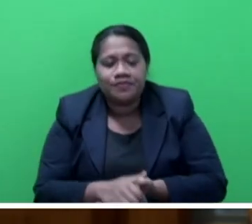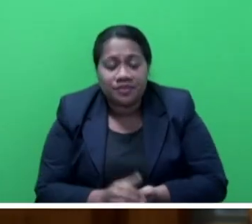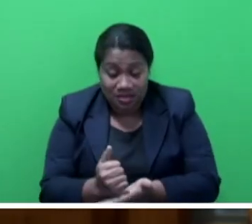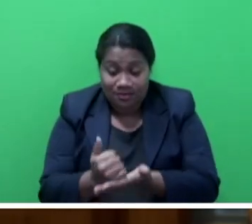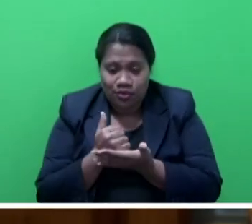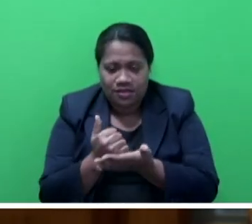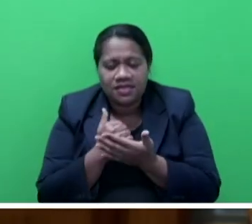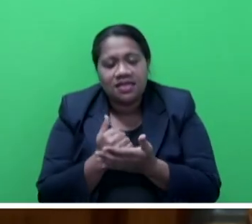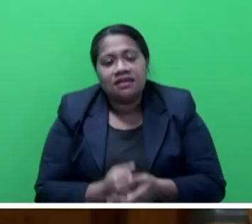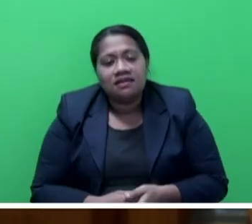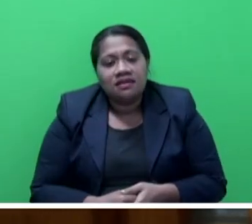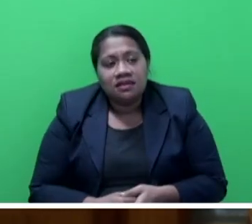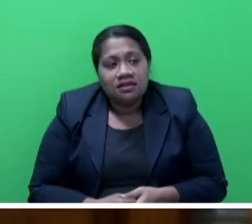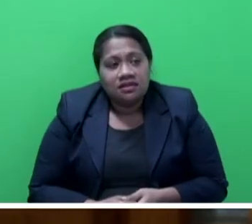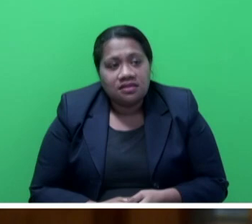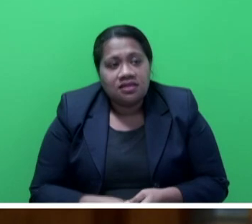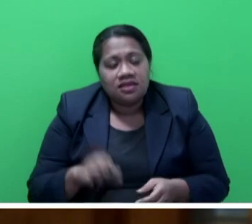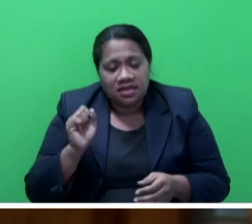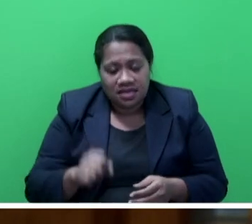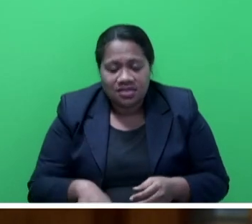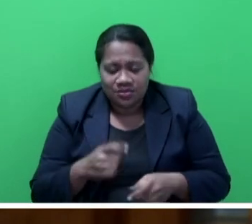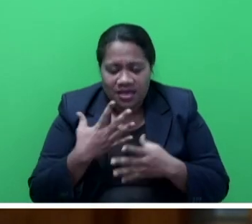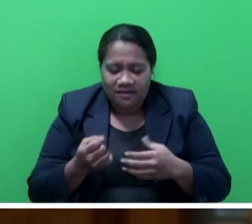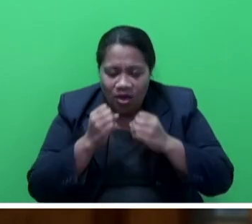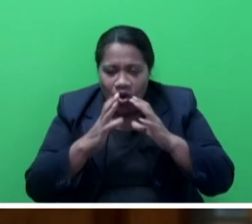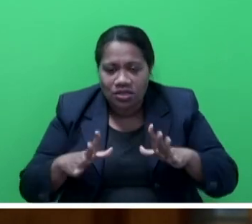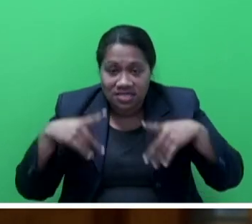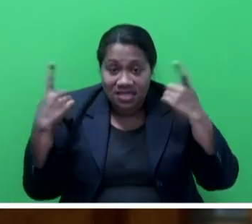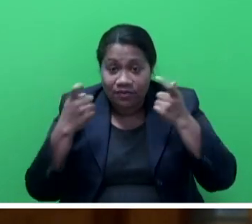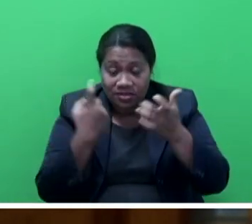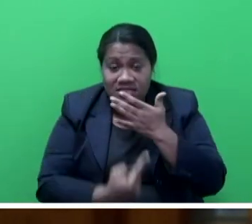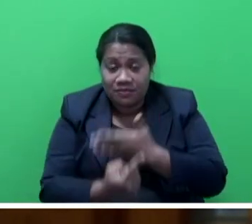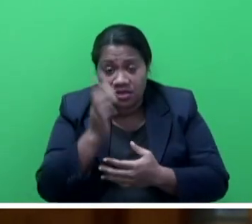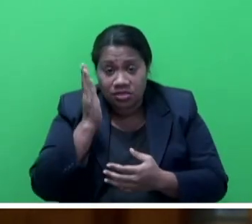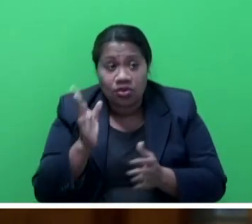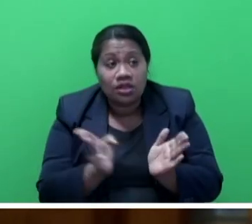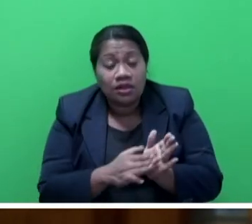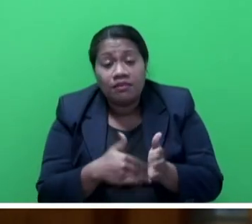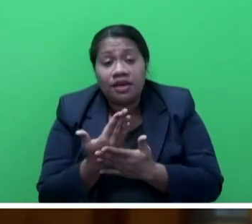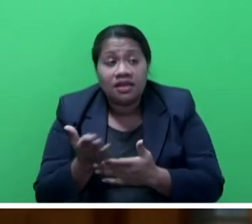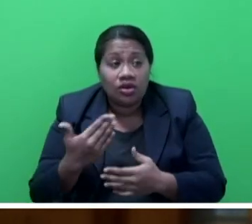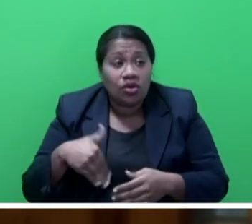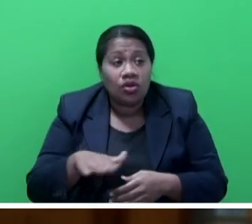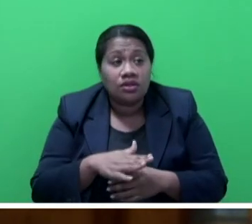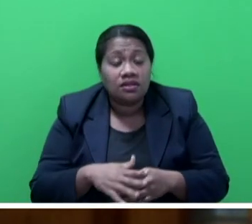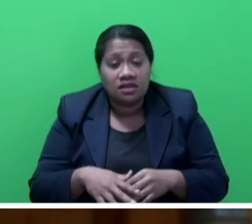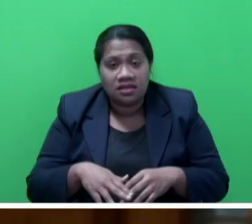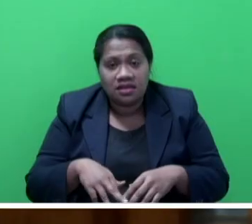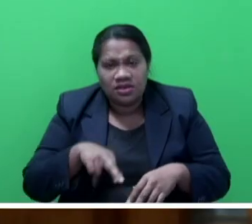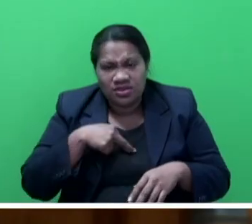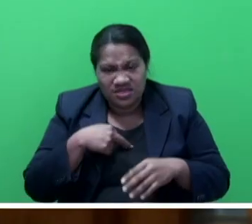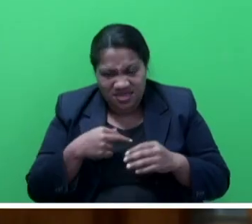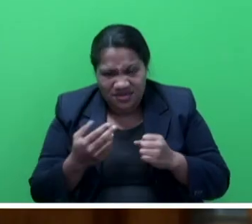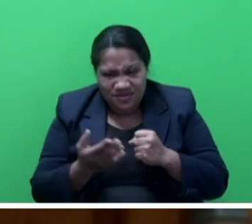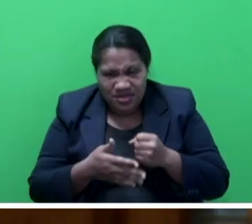mentioned, yes, we have holy celebrations going on around the school. And on Monday, all the faith-based schools run by